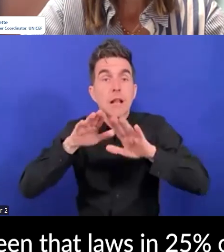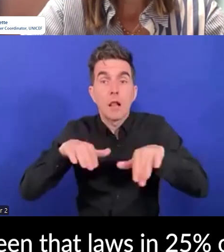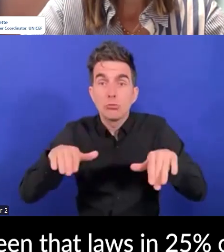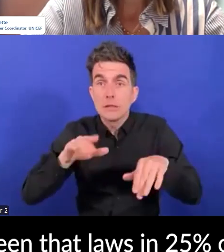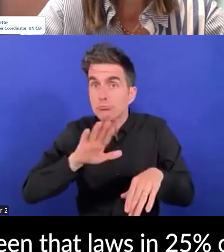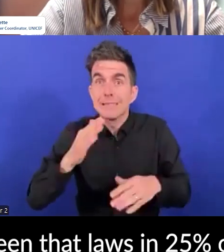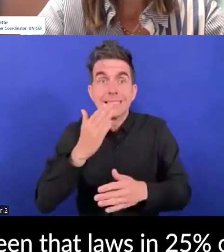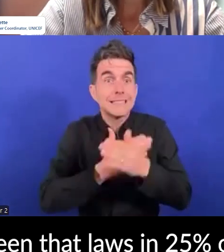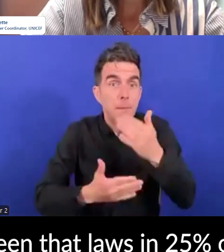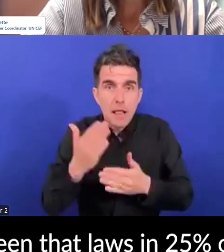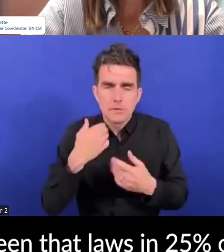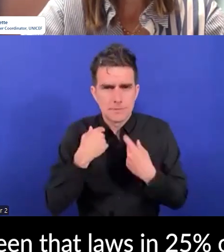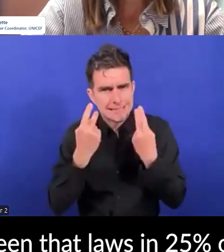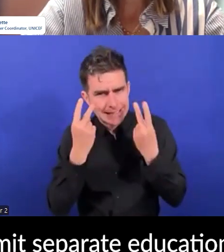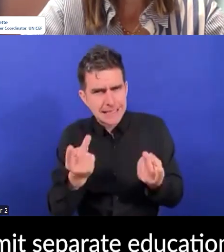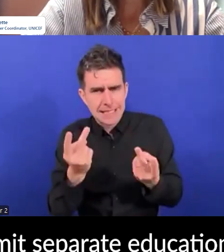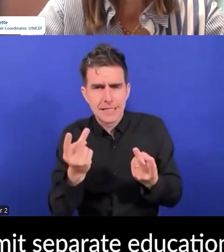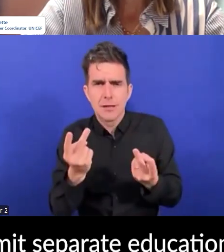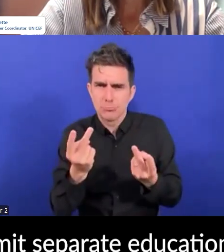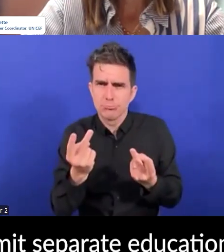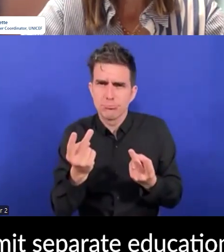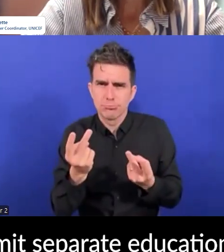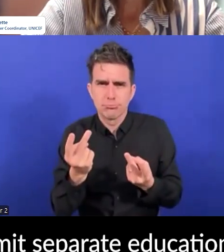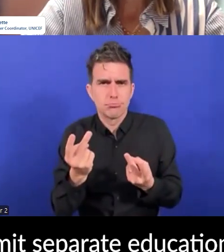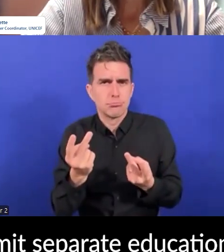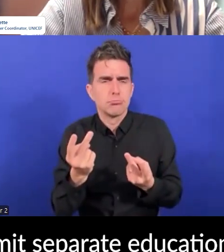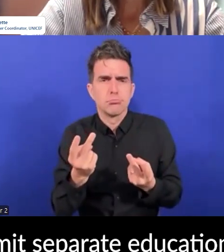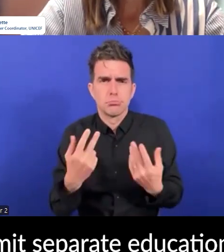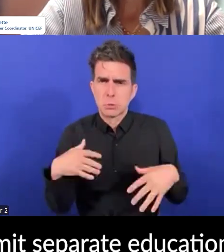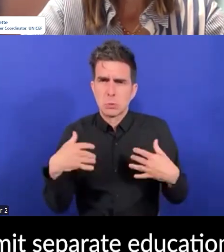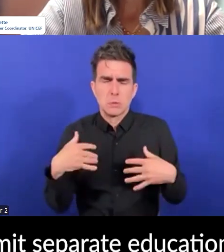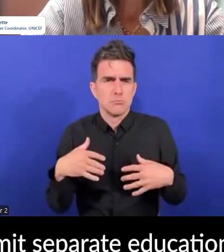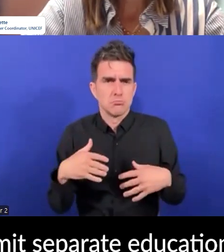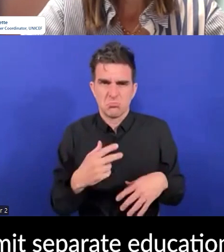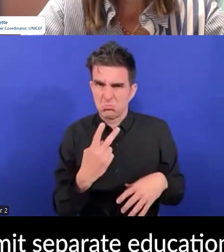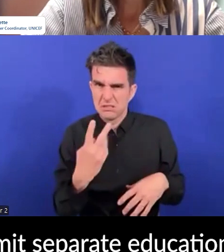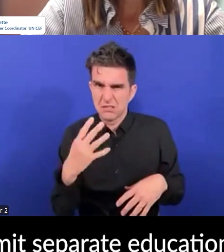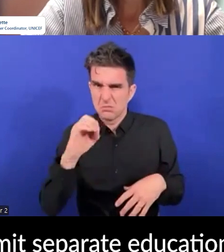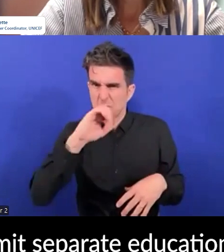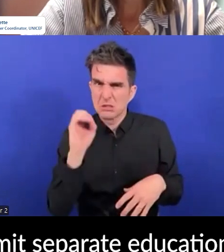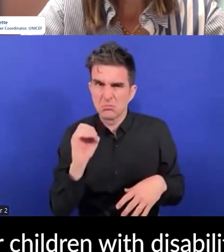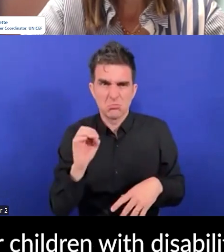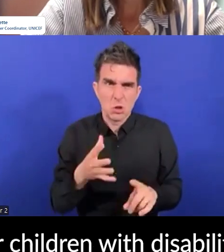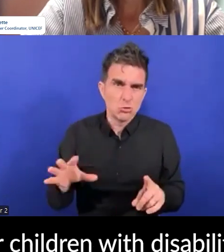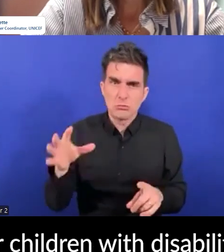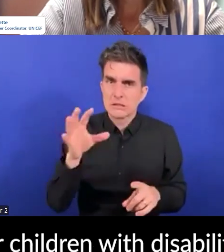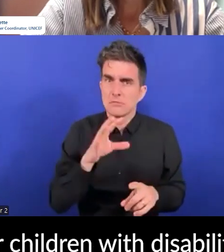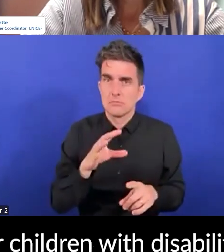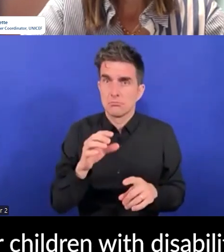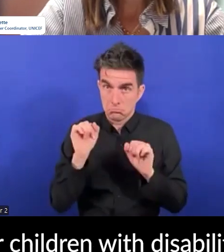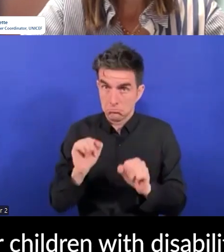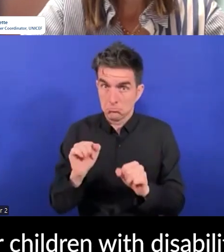in 25% of countries still permit separate education settings for children